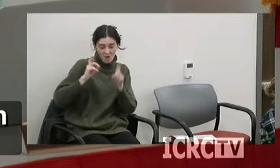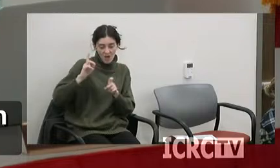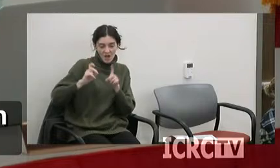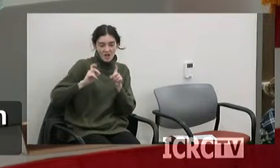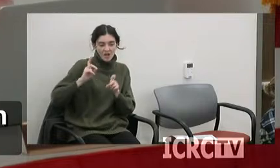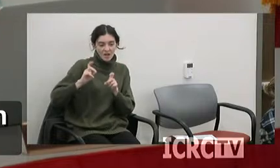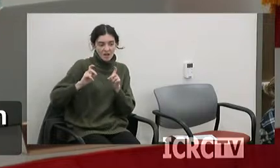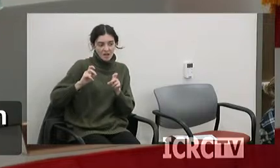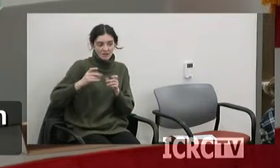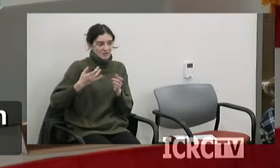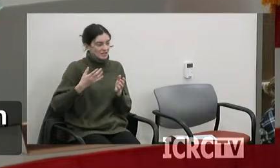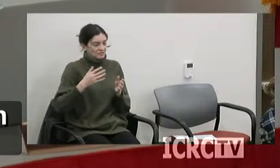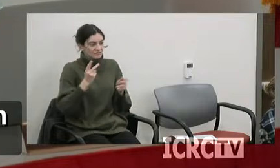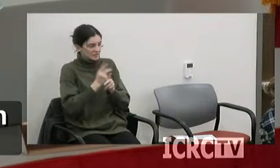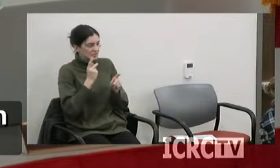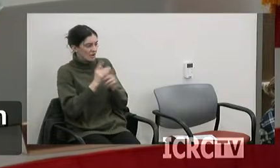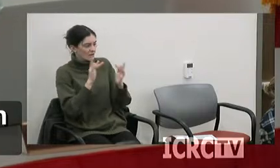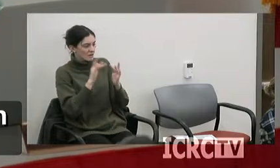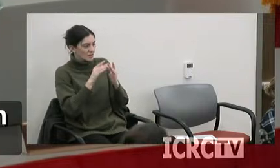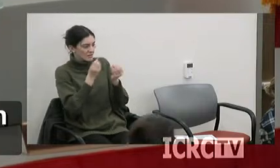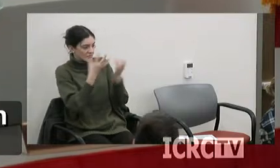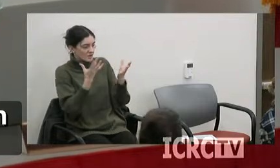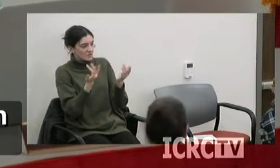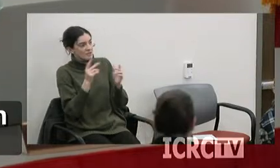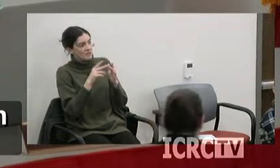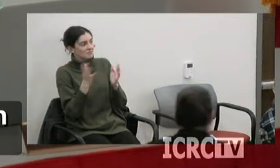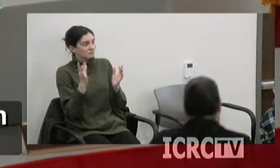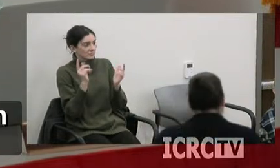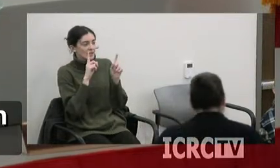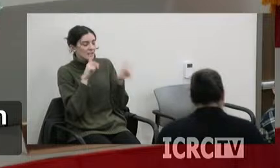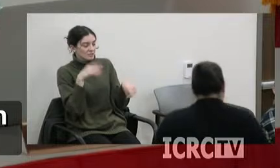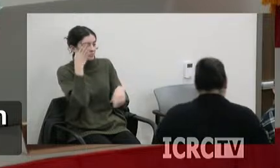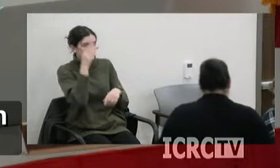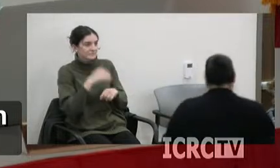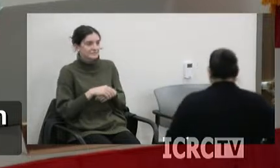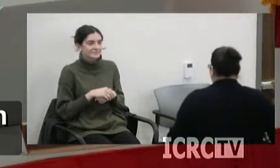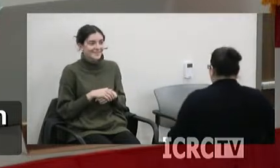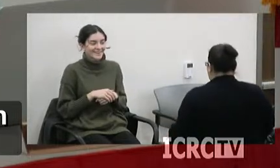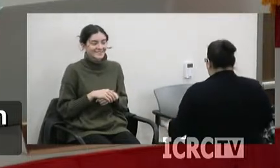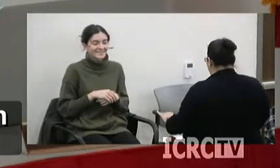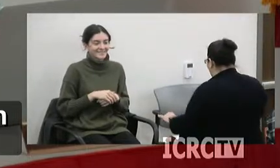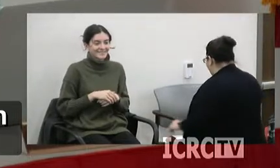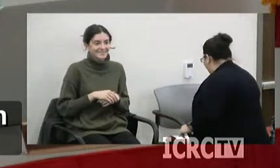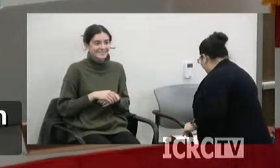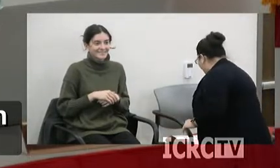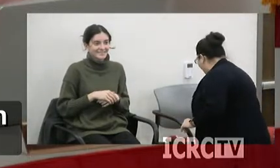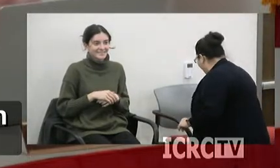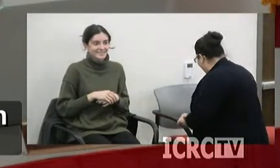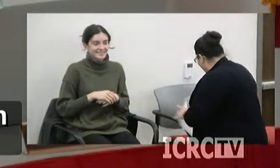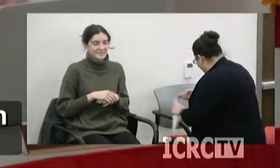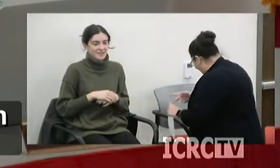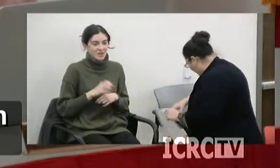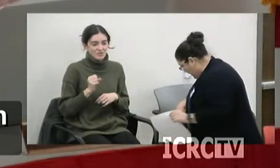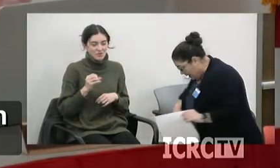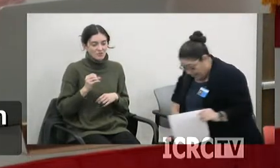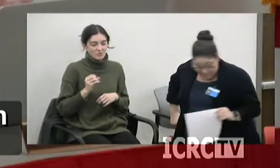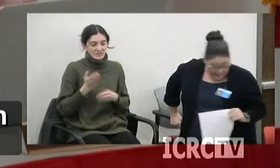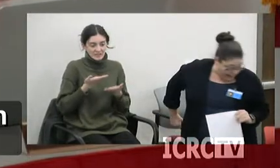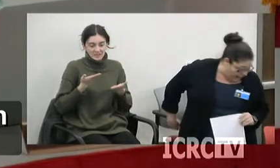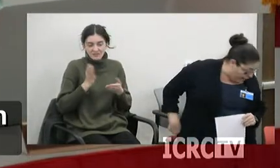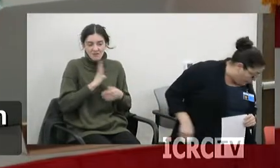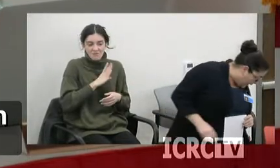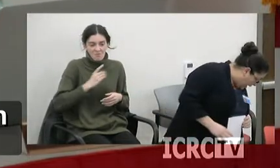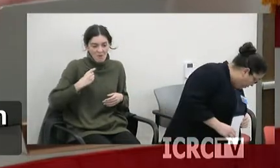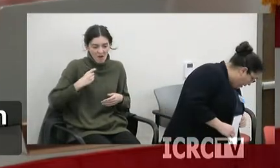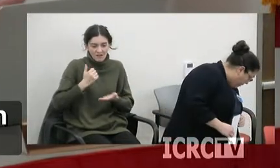information and get right back to them. So I'm really, really going to miss that, and I hope that as a board, we can all work together